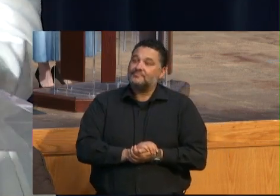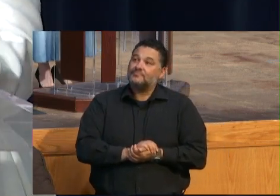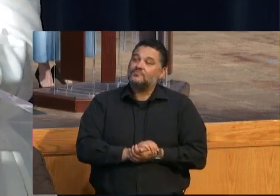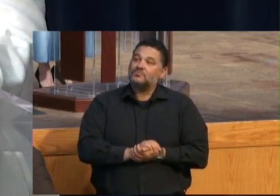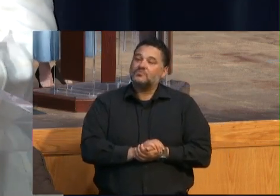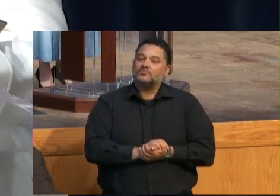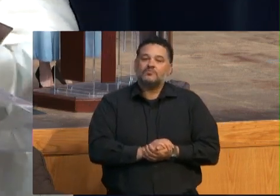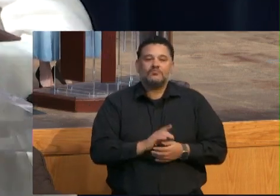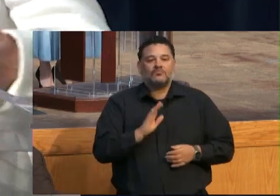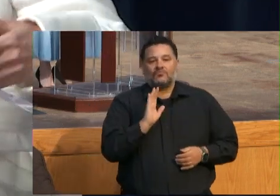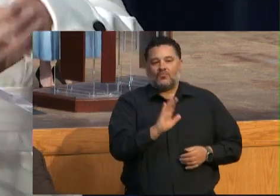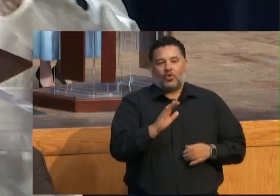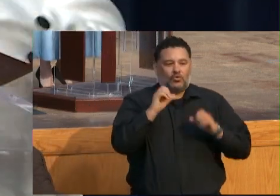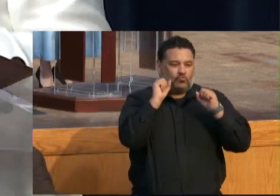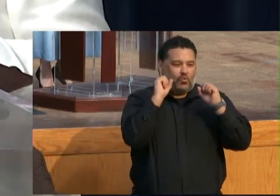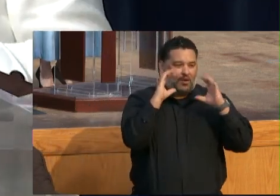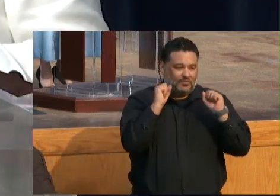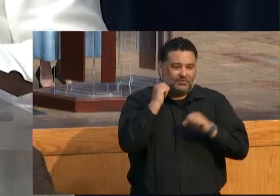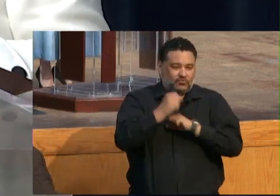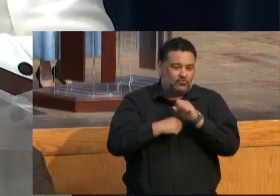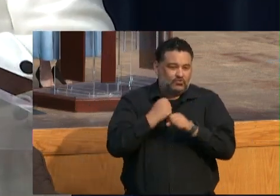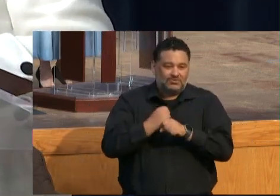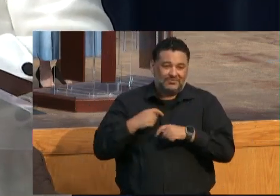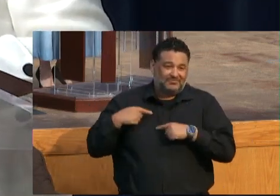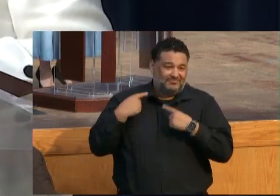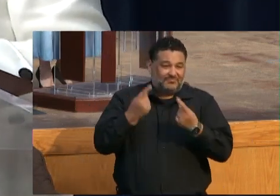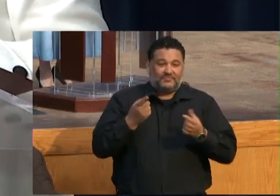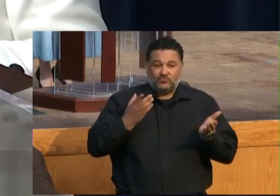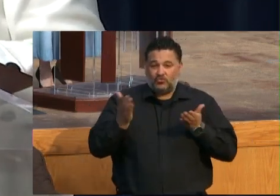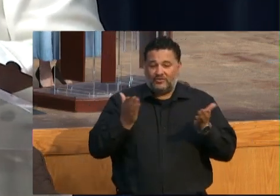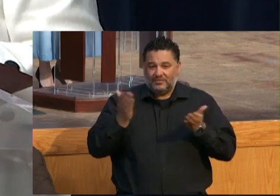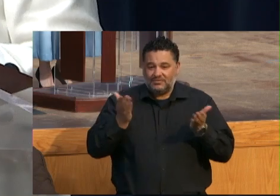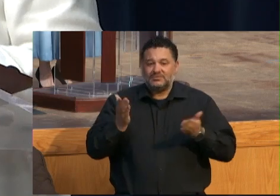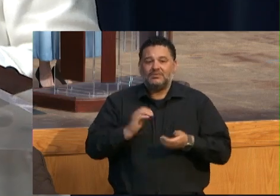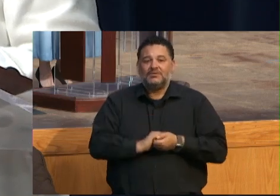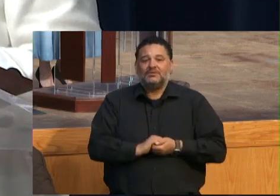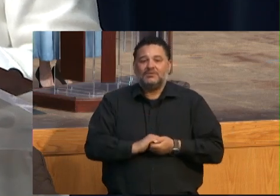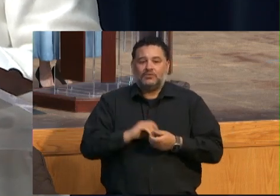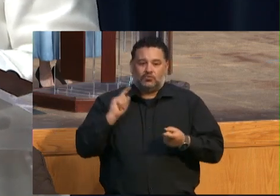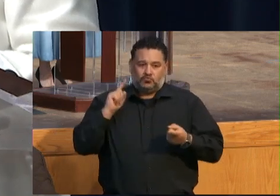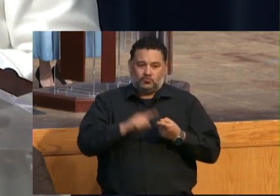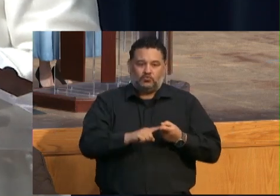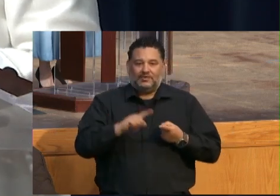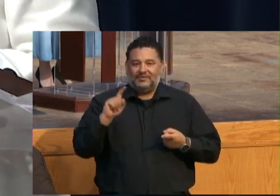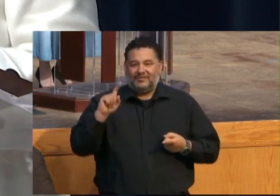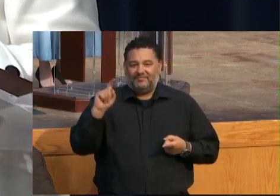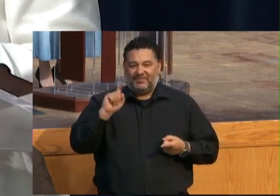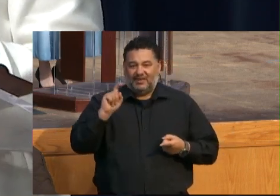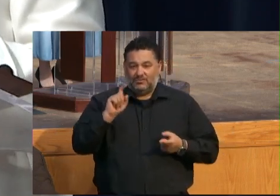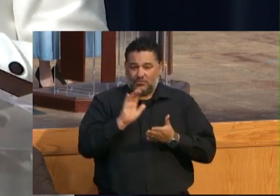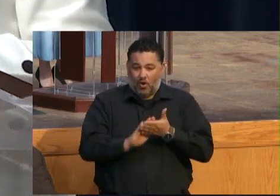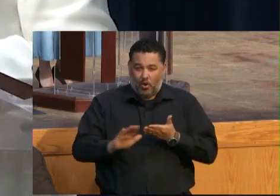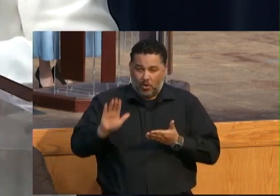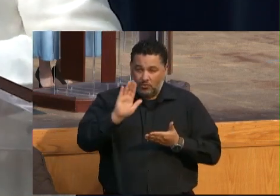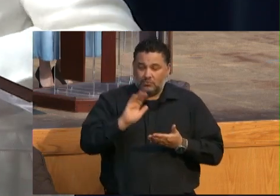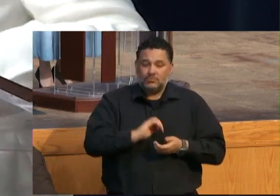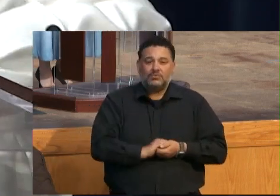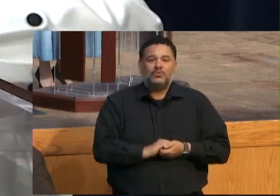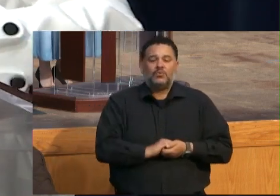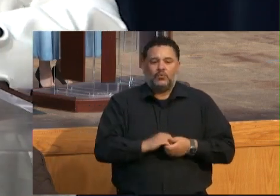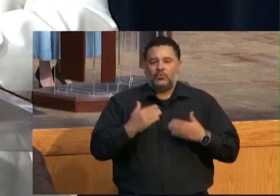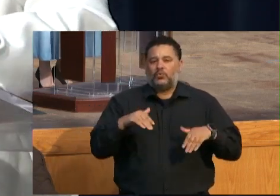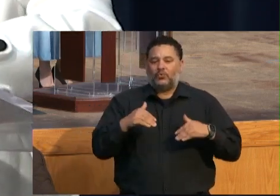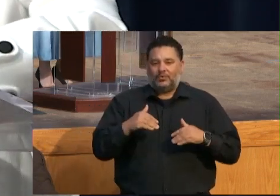her incredible years of service to Phoenix College. Deb, you've certainly left